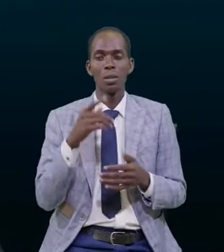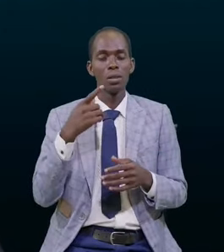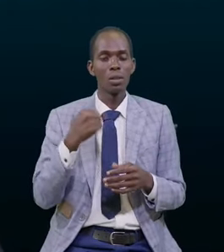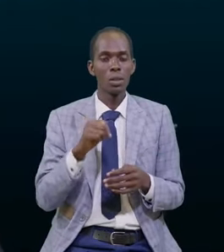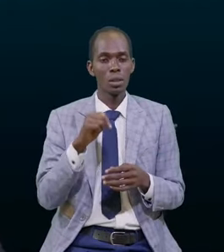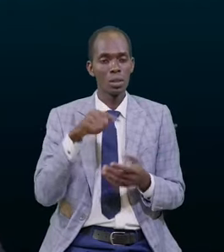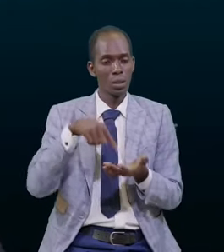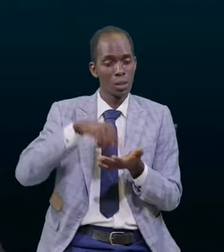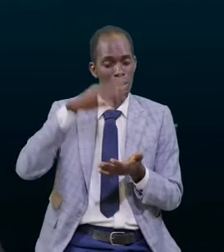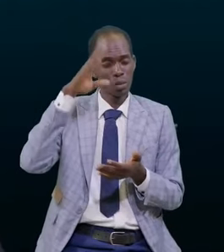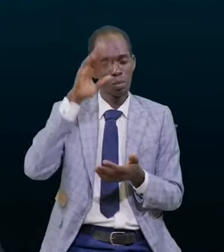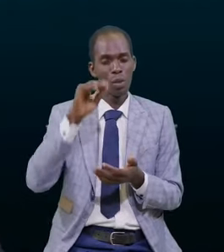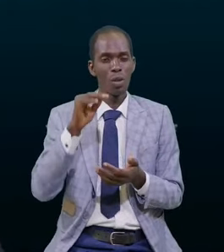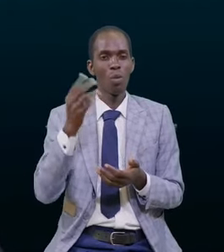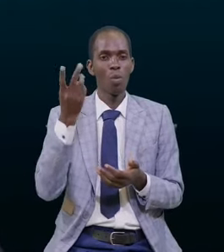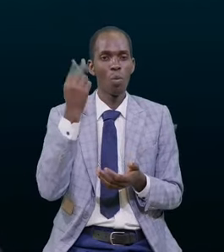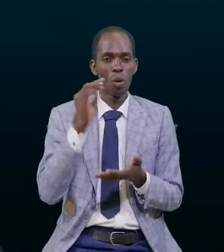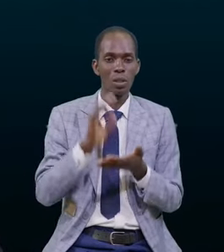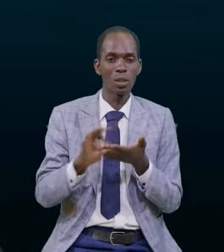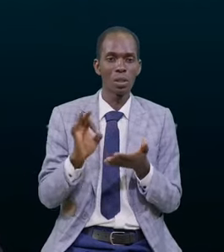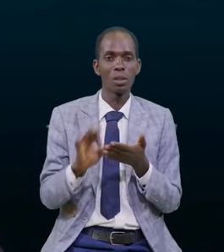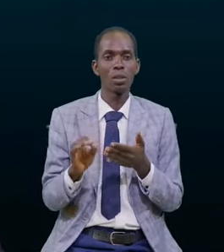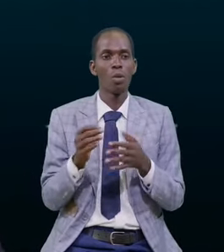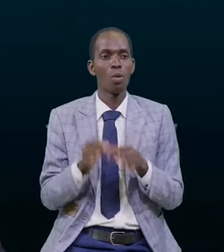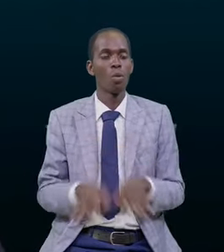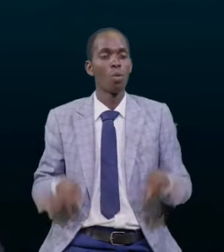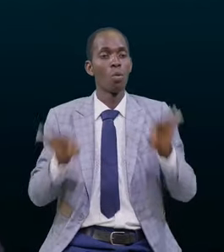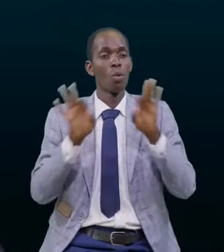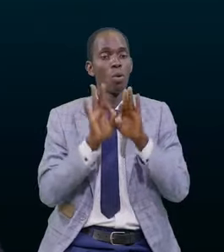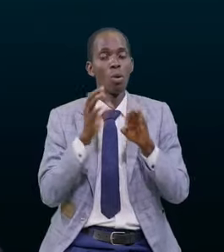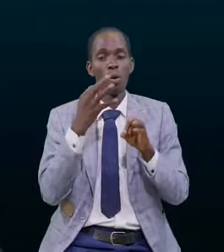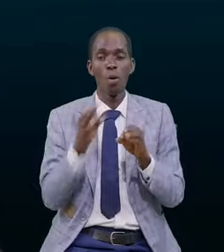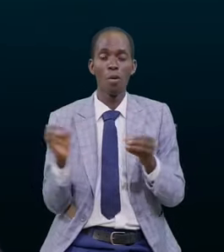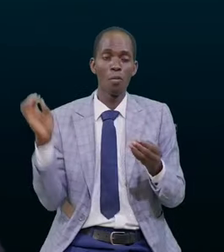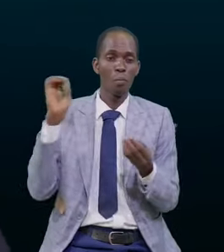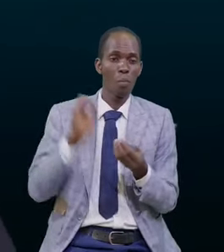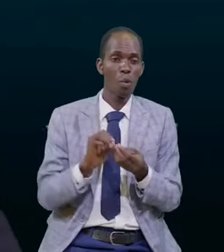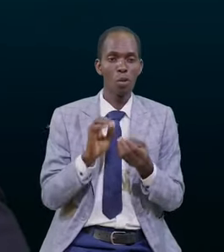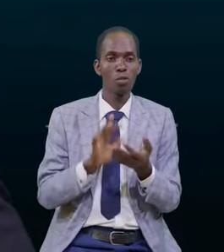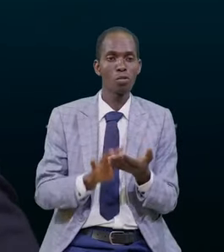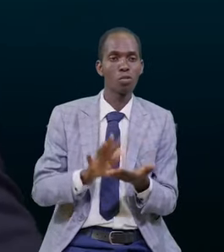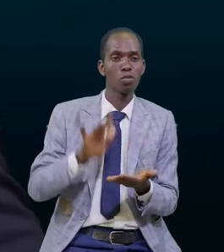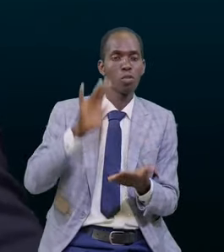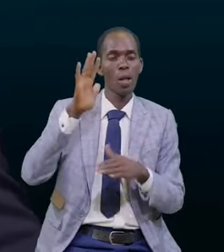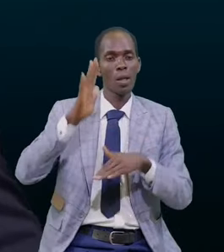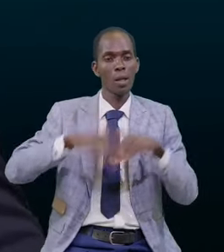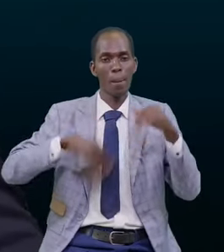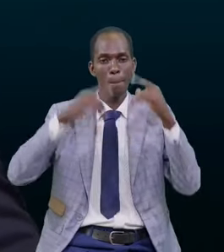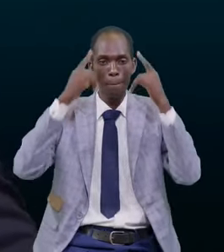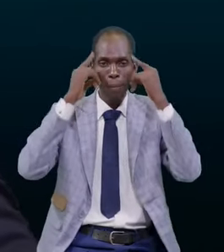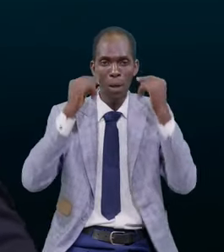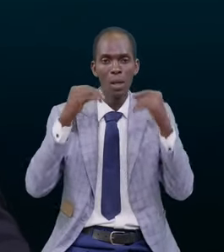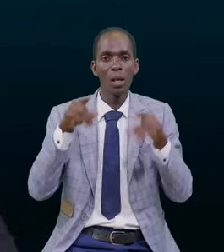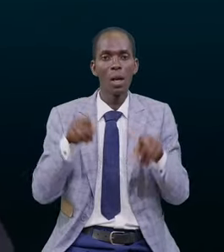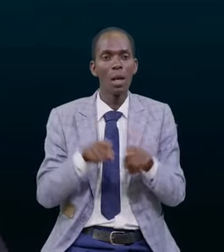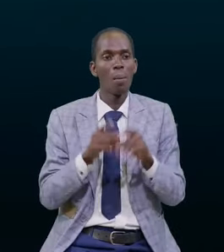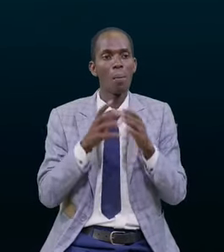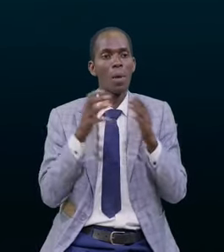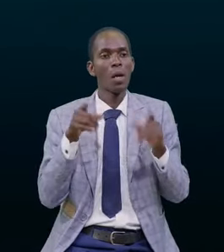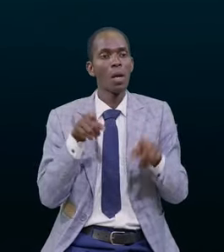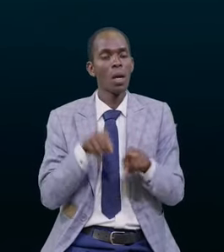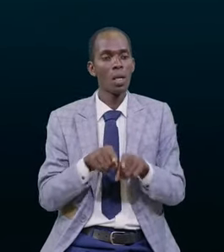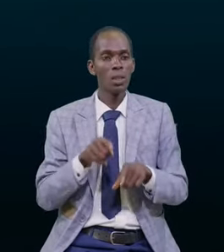counted worthy of more Glory than Moses in as much as he who hath build the house has more